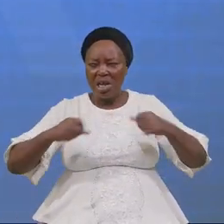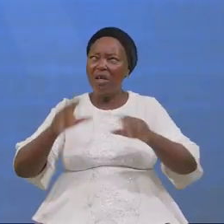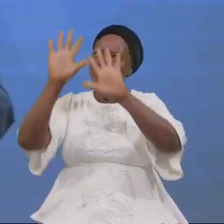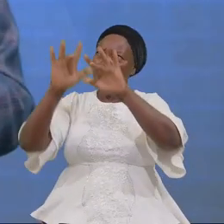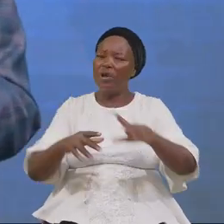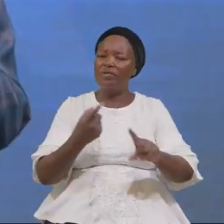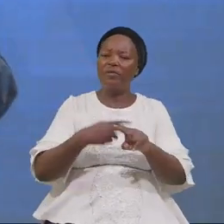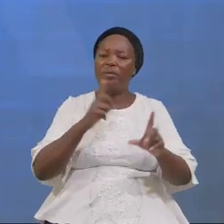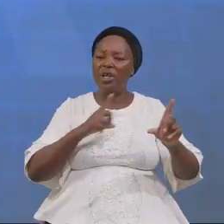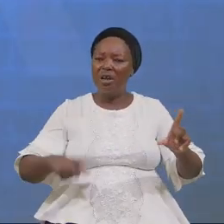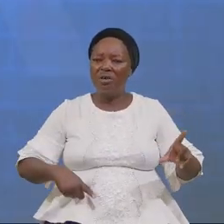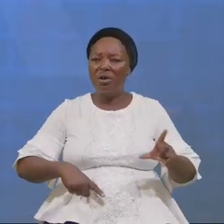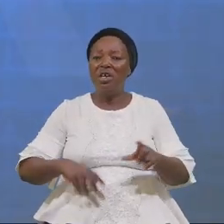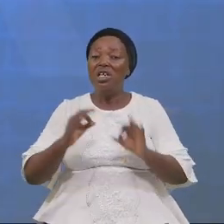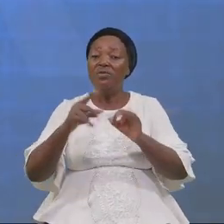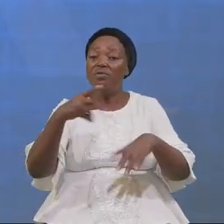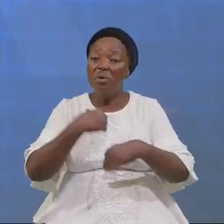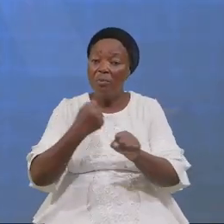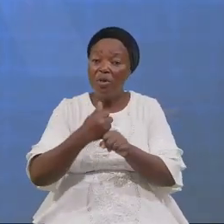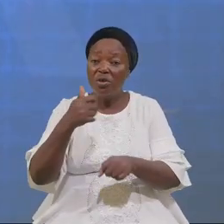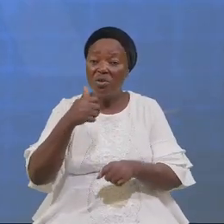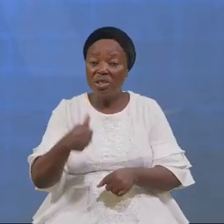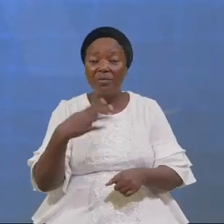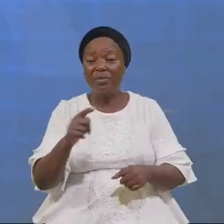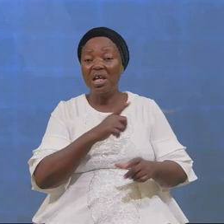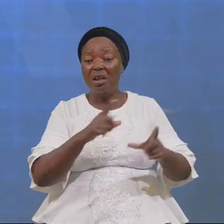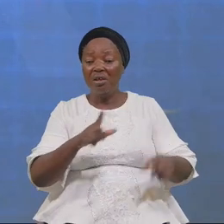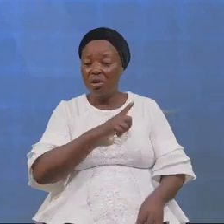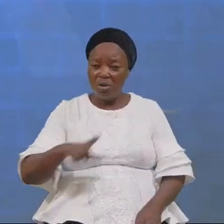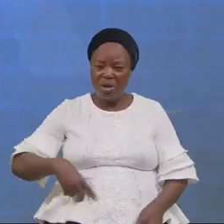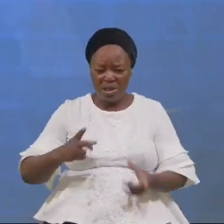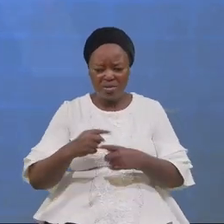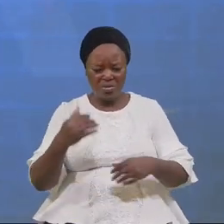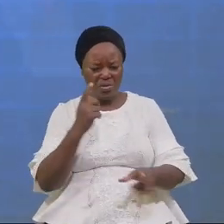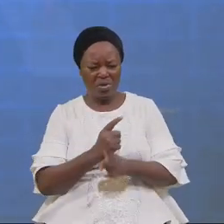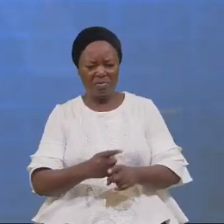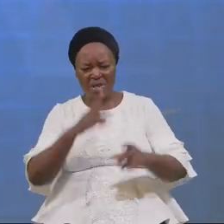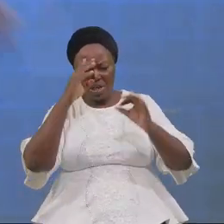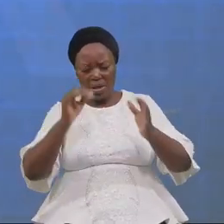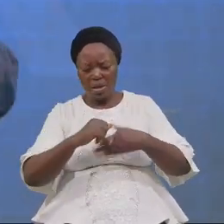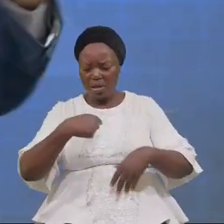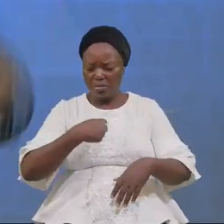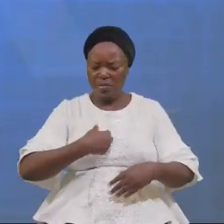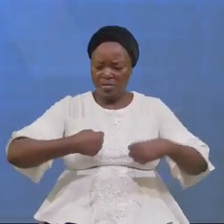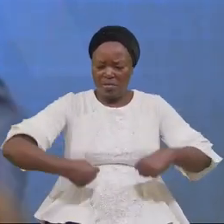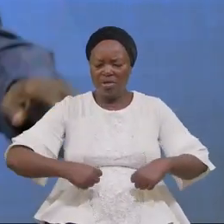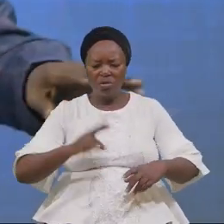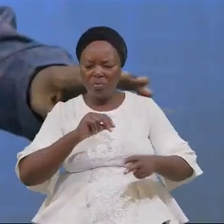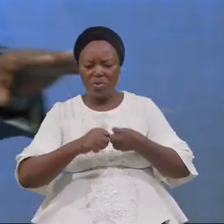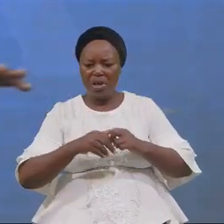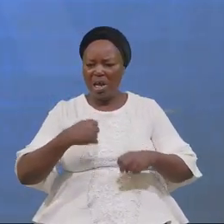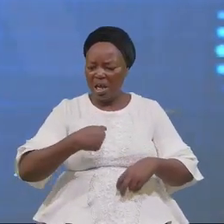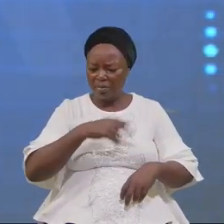him. If you make yourself the Lord, the final authority and the